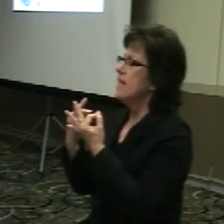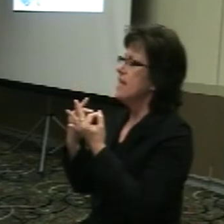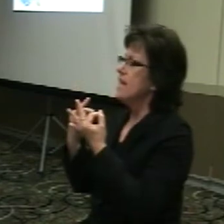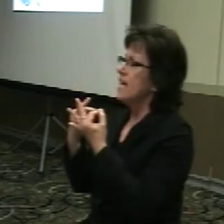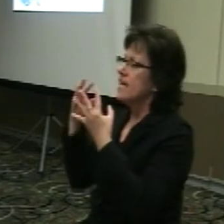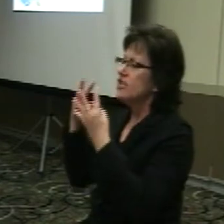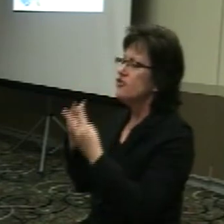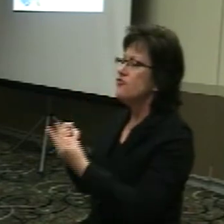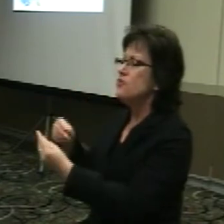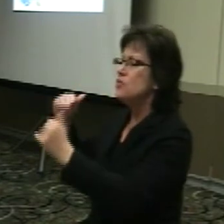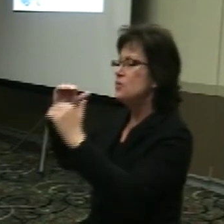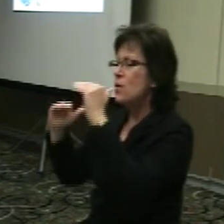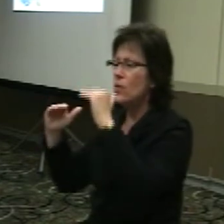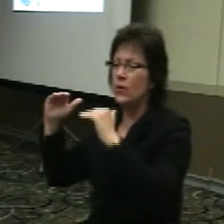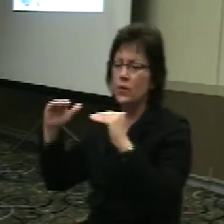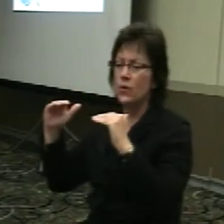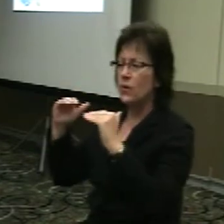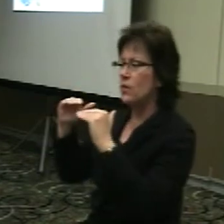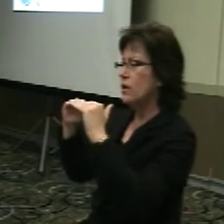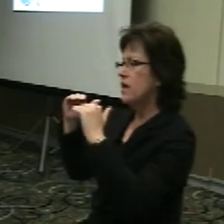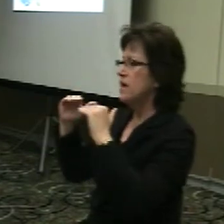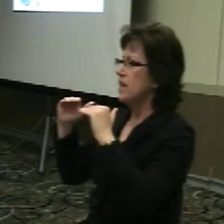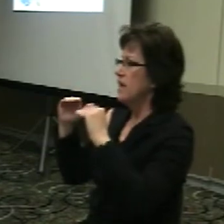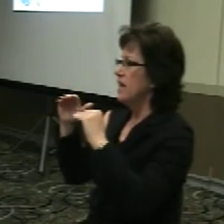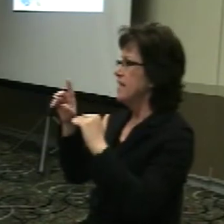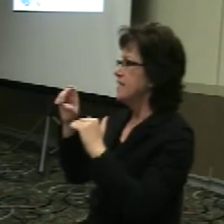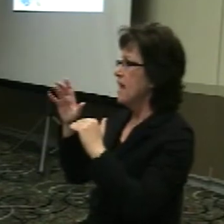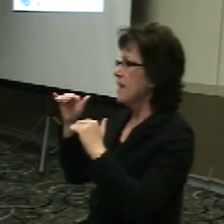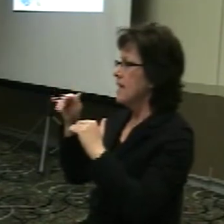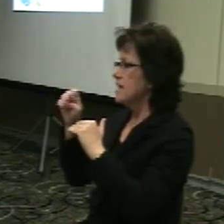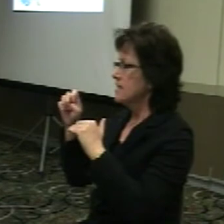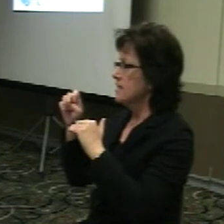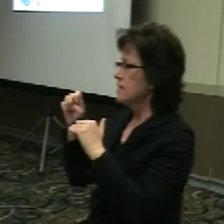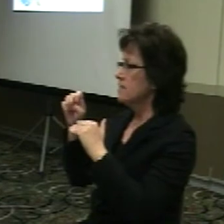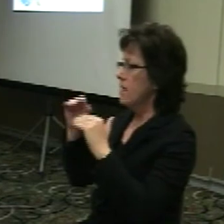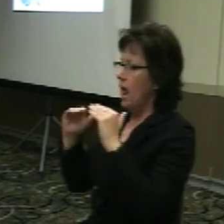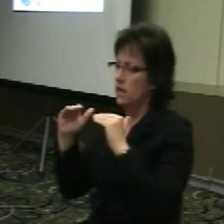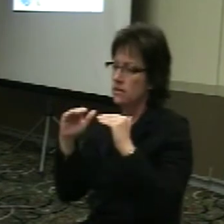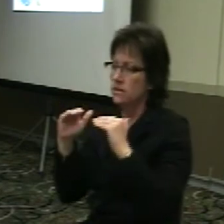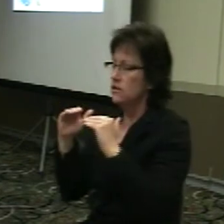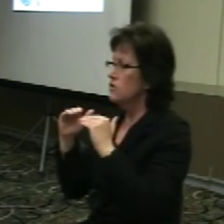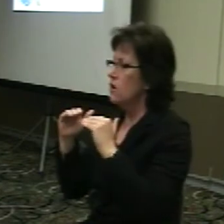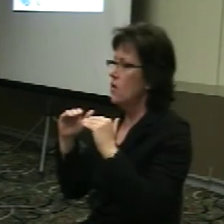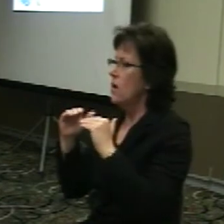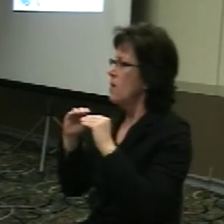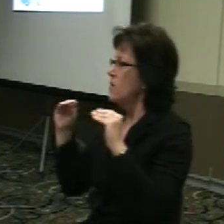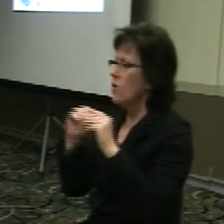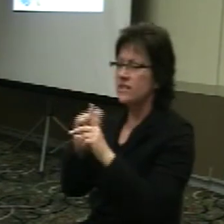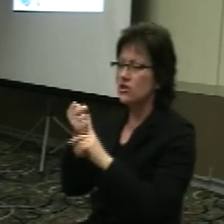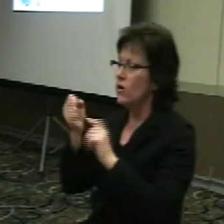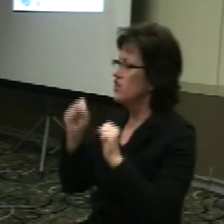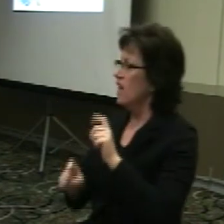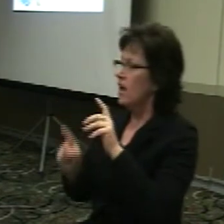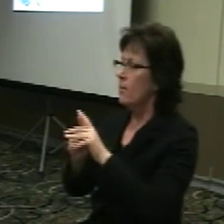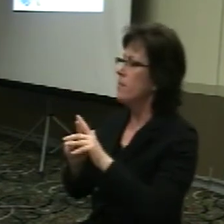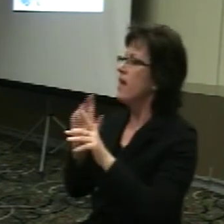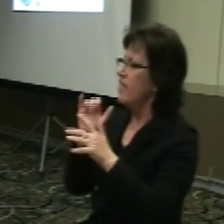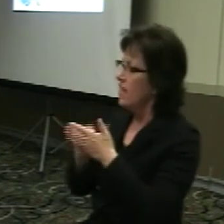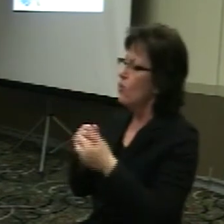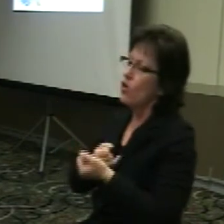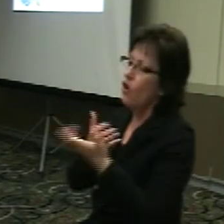ballet as to no situation will ever occur that would make Faye have a meltdown. And as a family member,